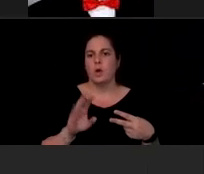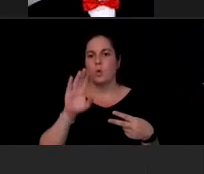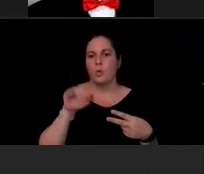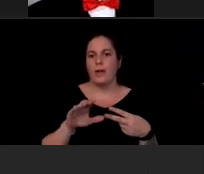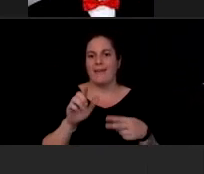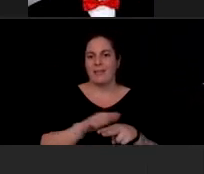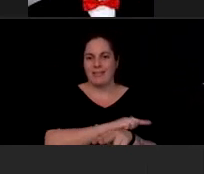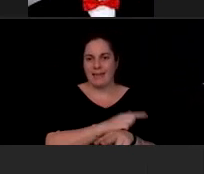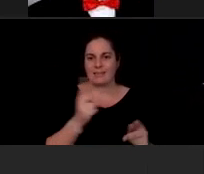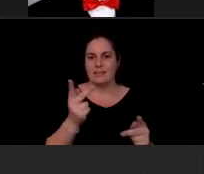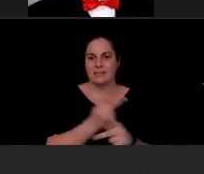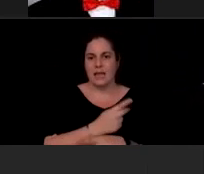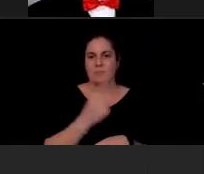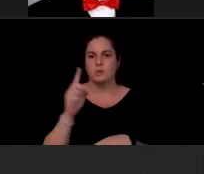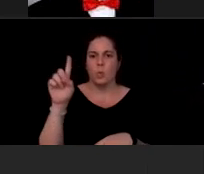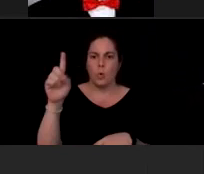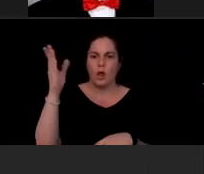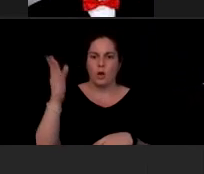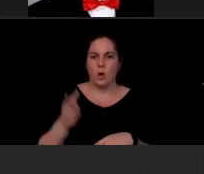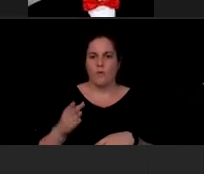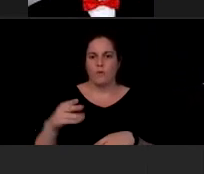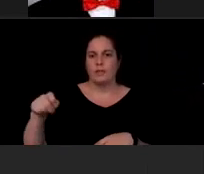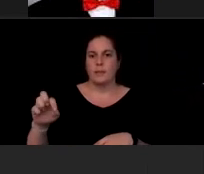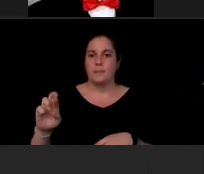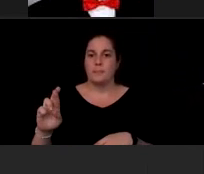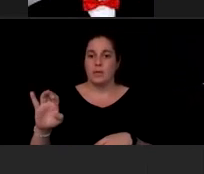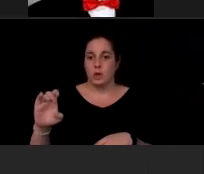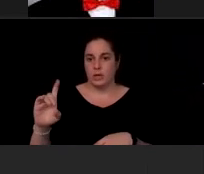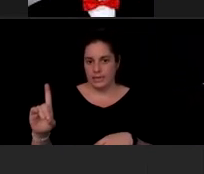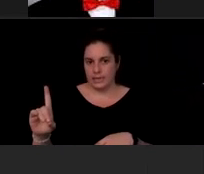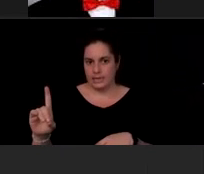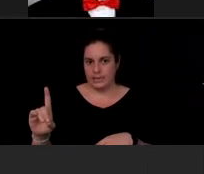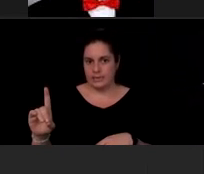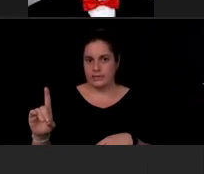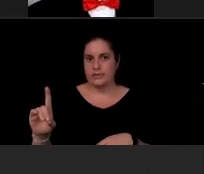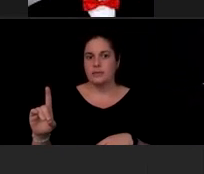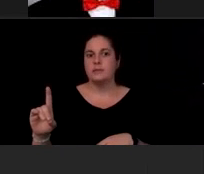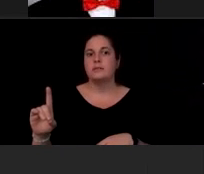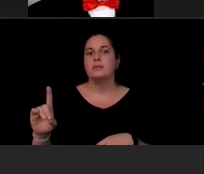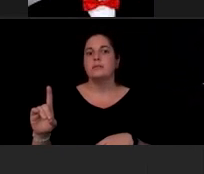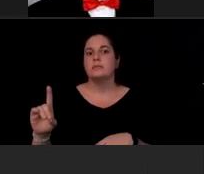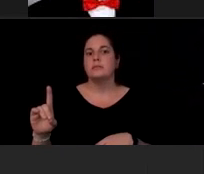times 1 over the period and the appropriate units,